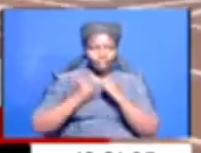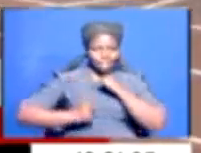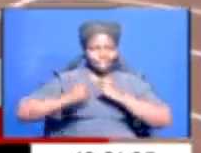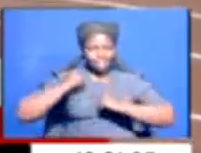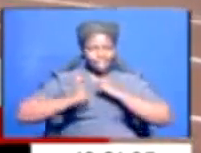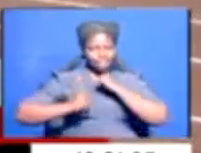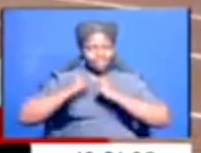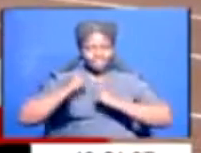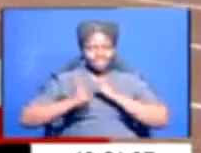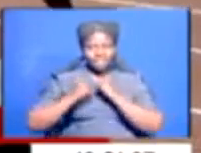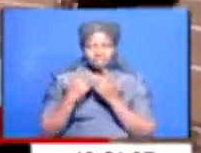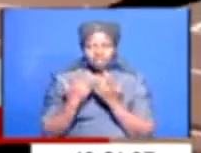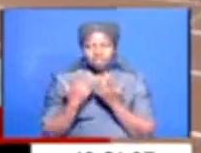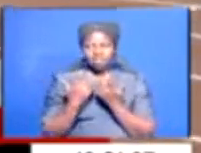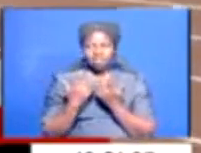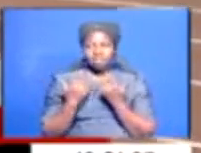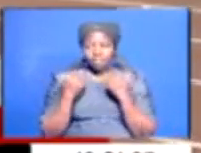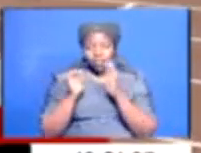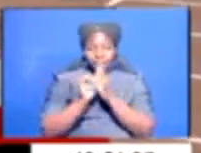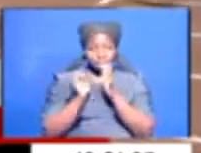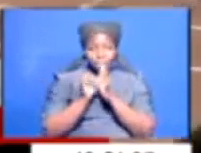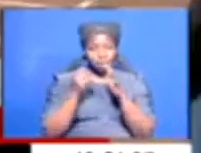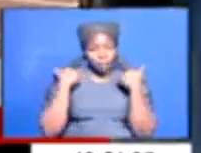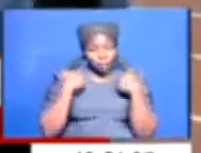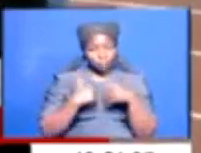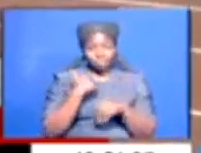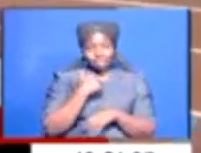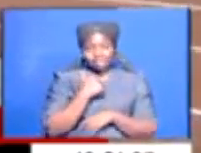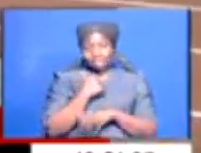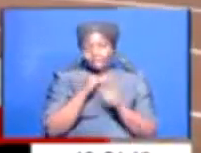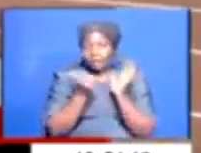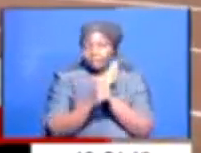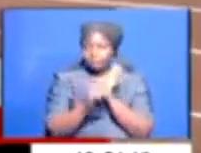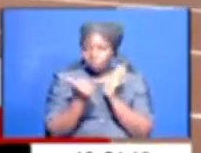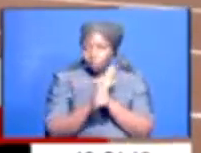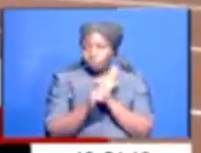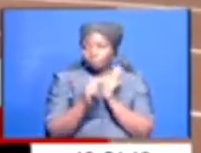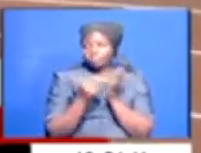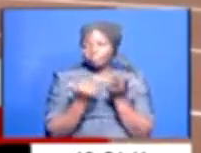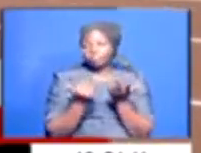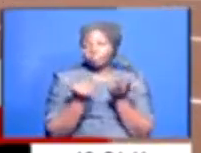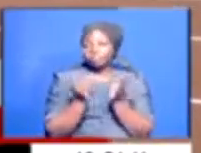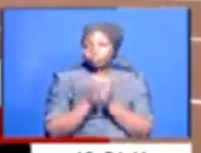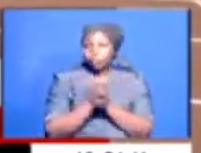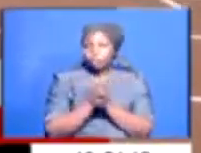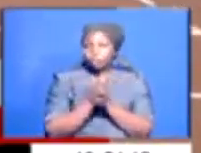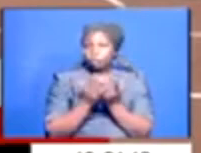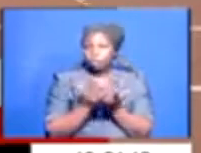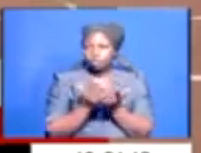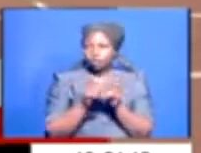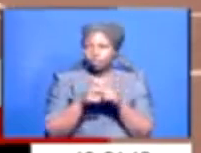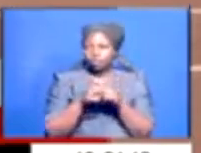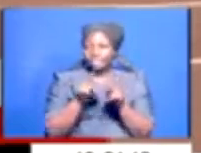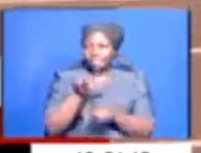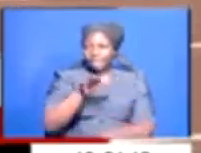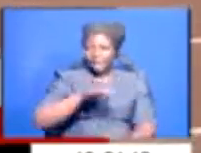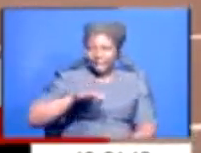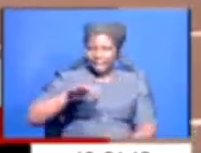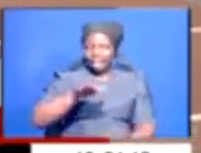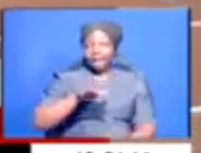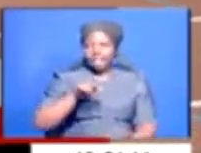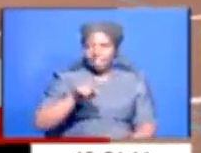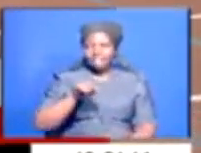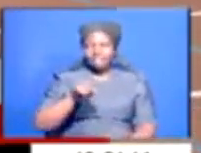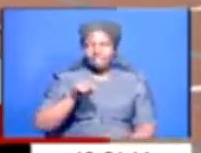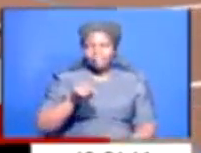to me, I had been having a problem in some starting point, like in the